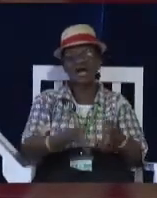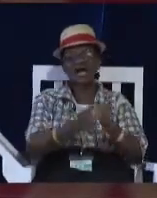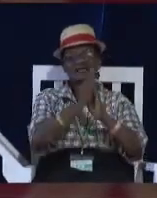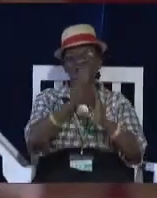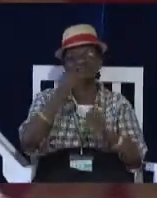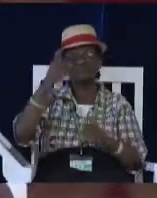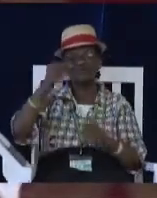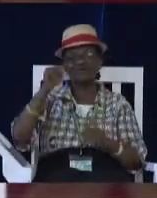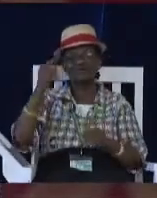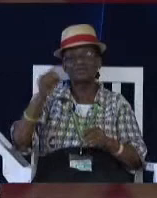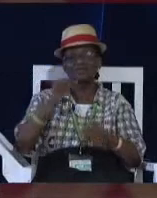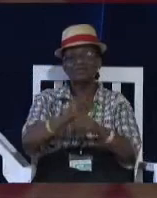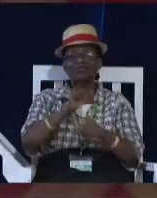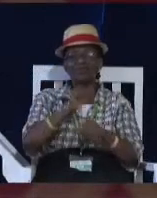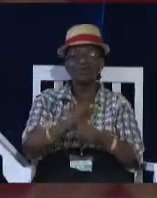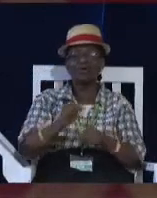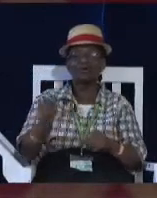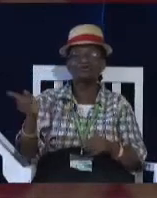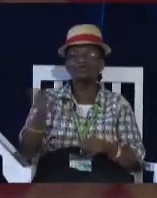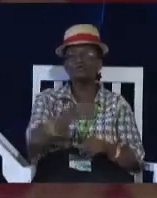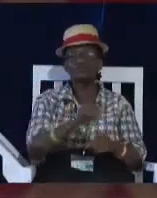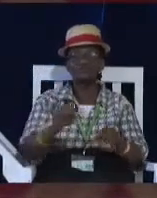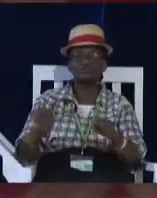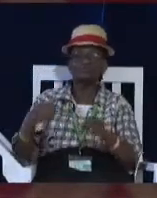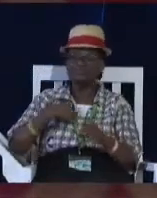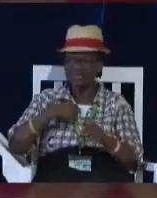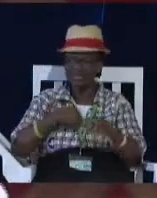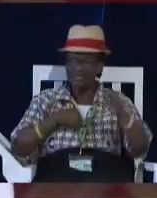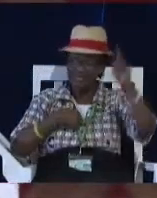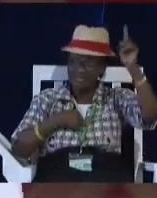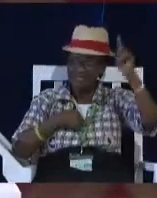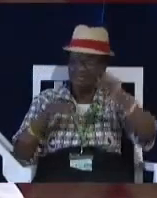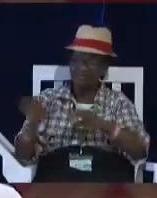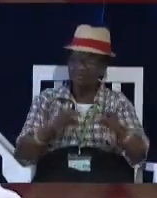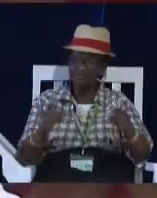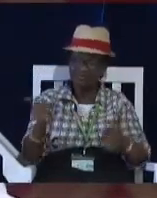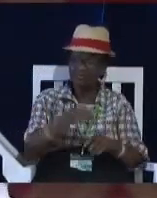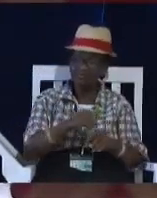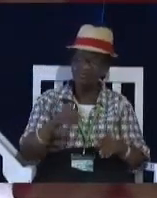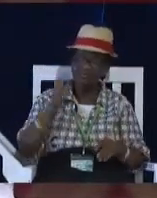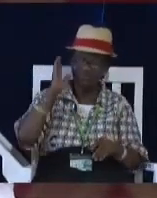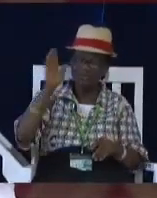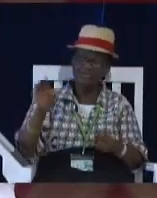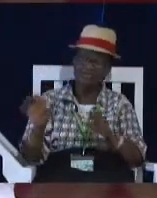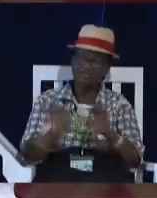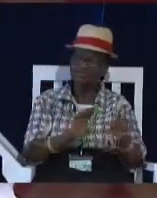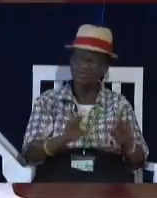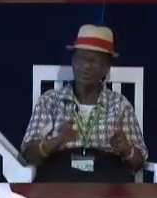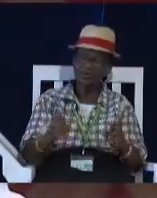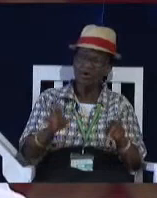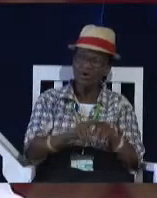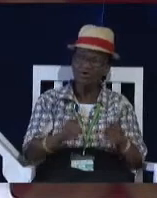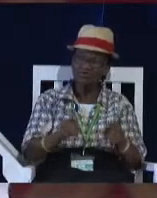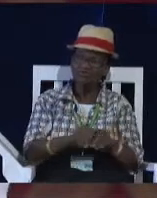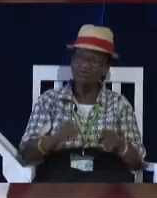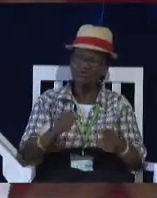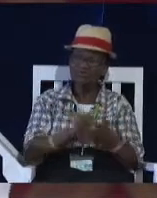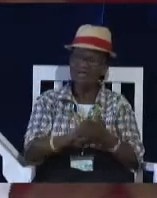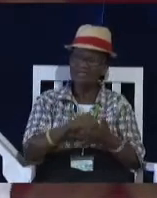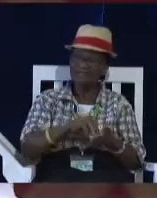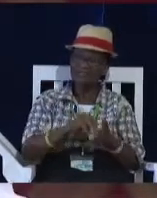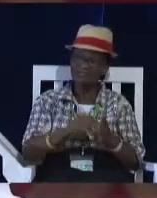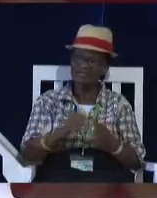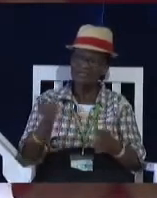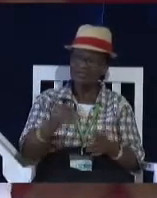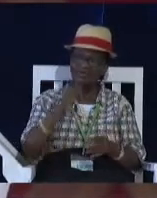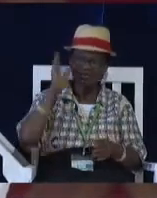shall do also. That means you will heal the sick, you will cleanse